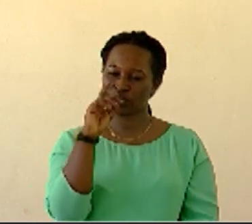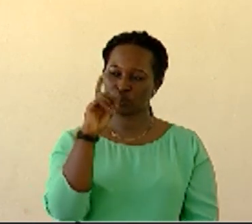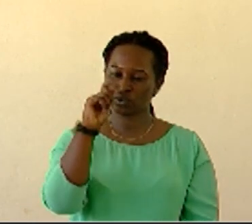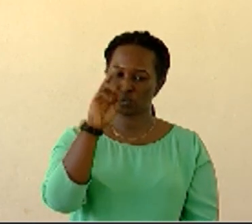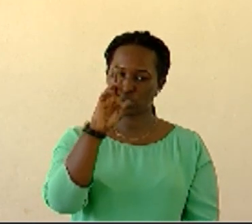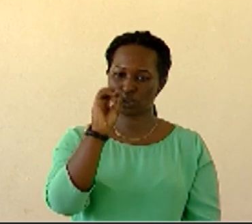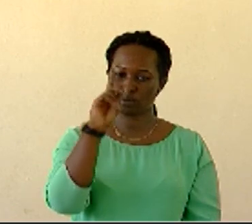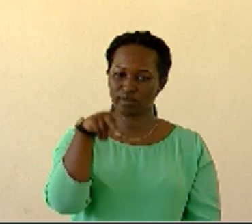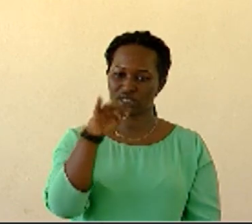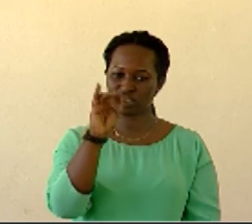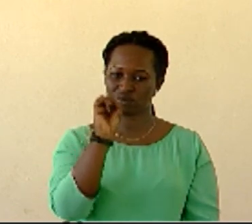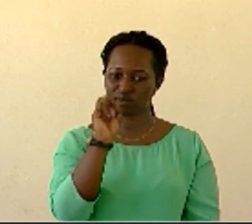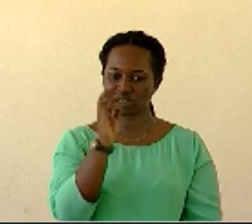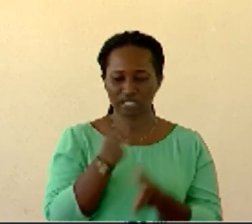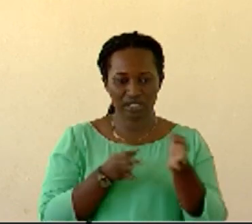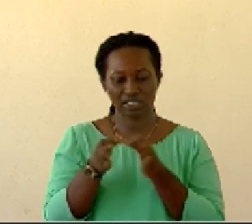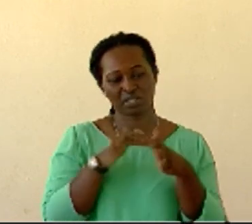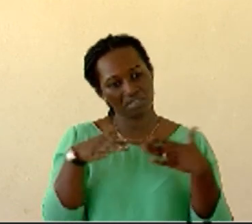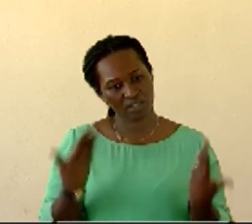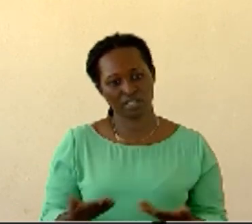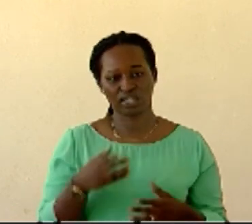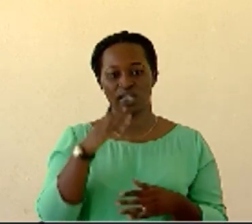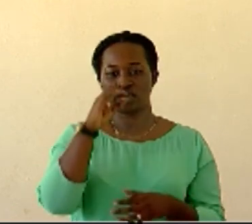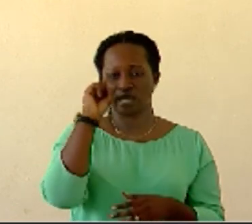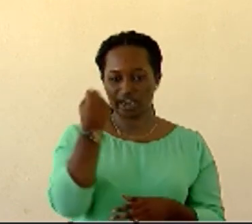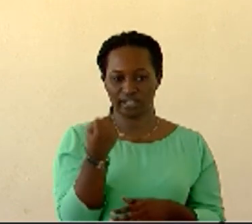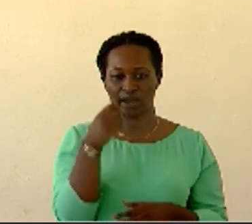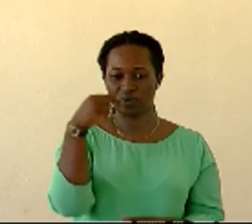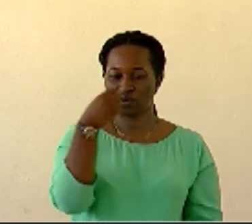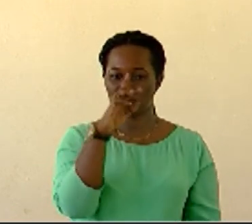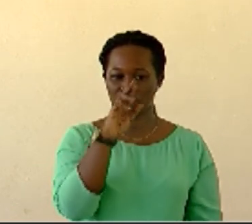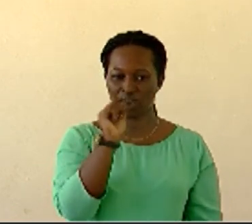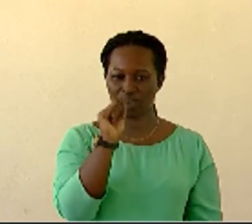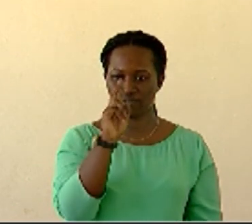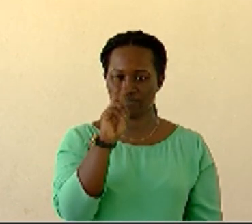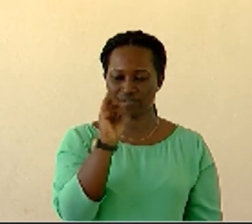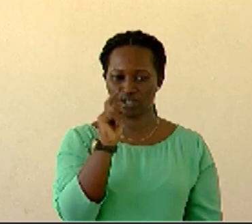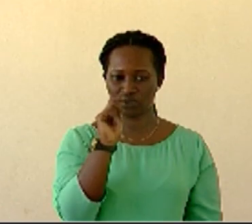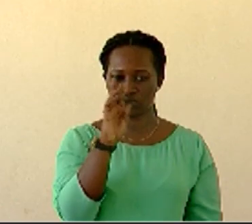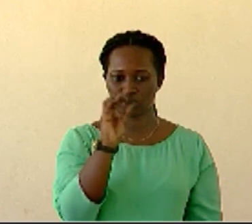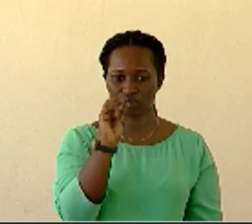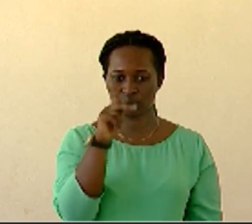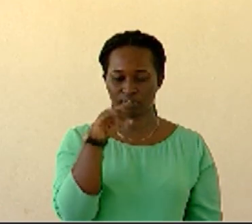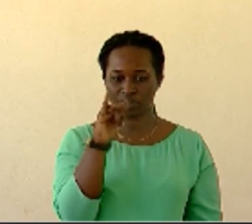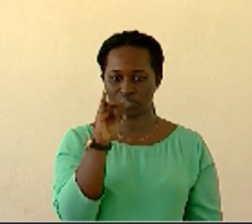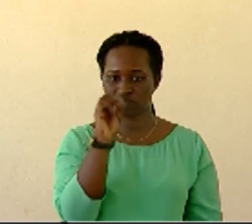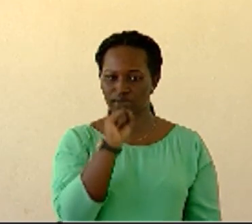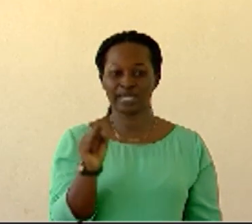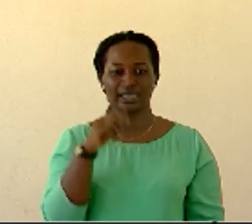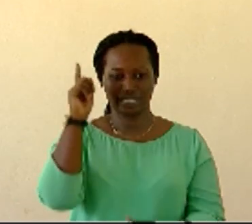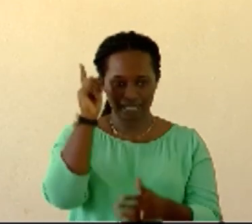number 5, define gravitropism. Number 6, give another name to mean